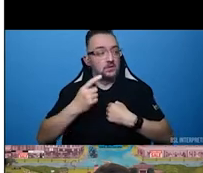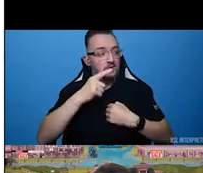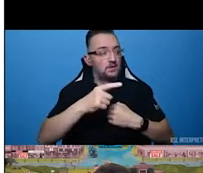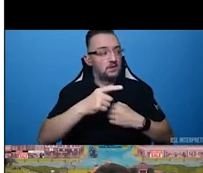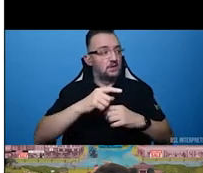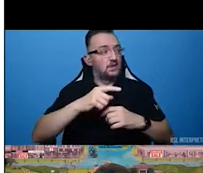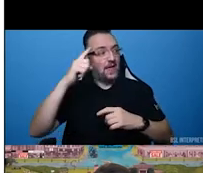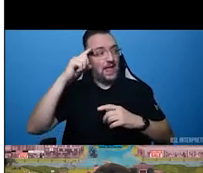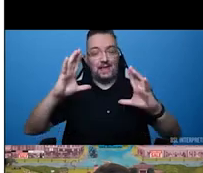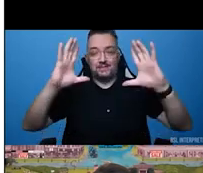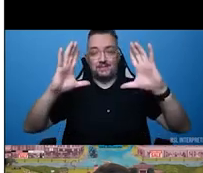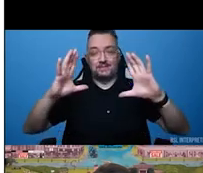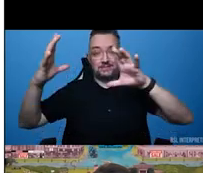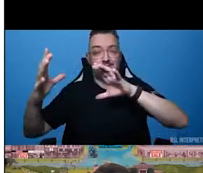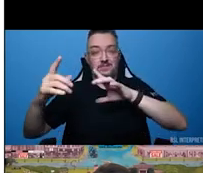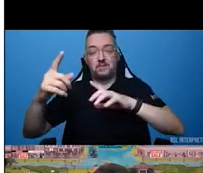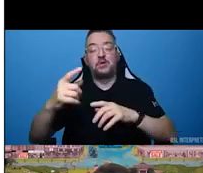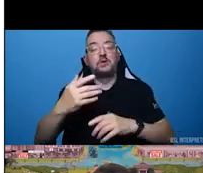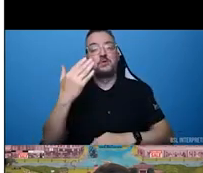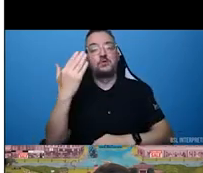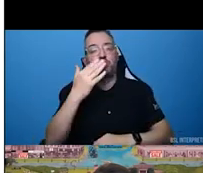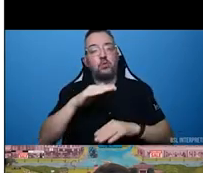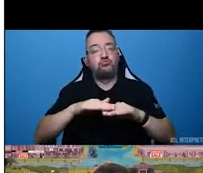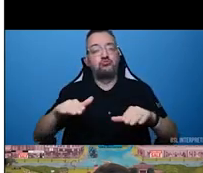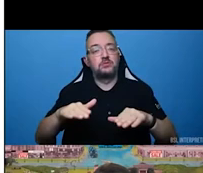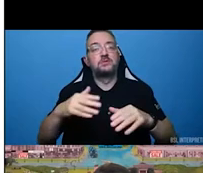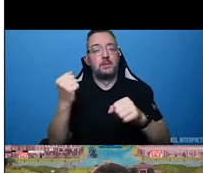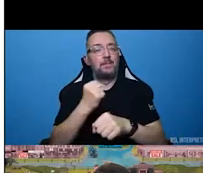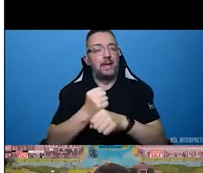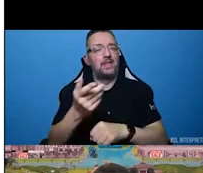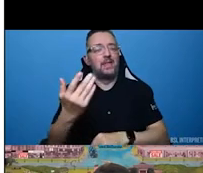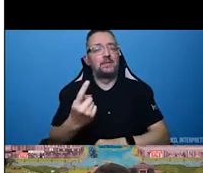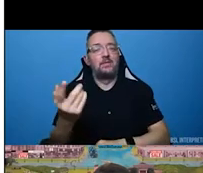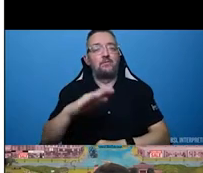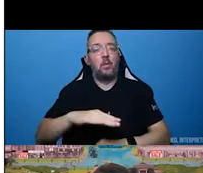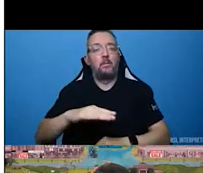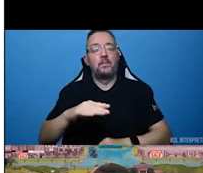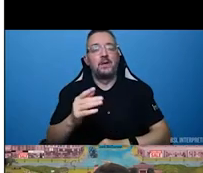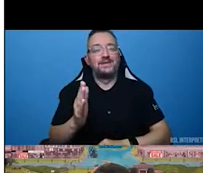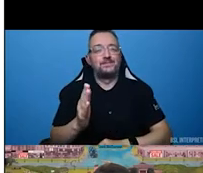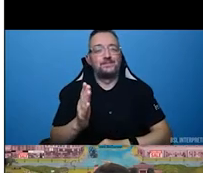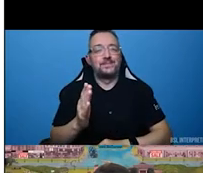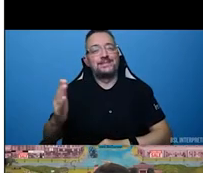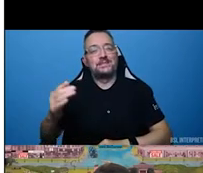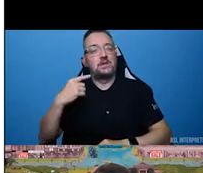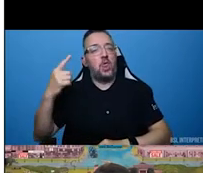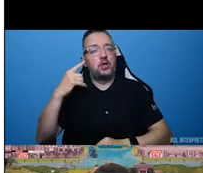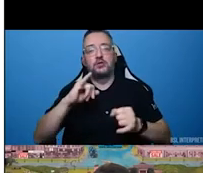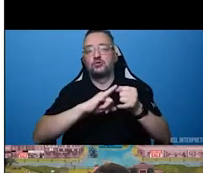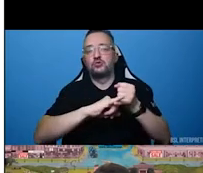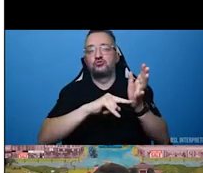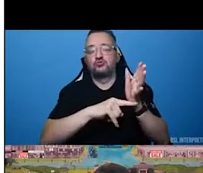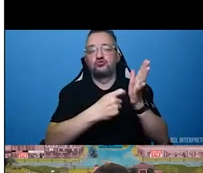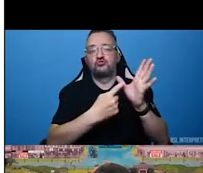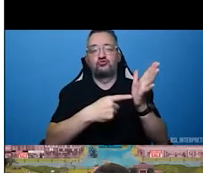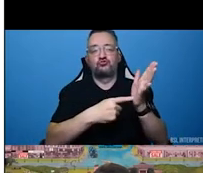heads on the top, they were actually made by school children in Stratford, which is in East London, and they kind of represent some of the key